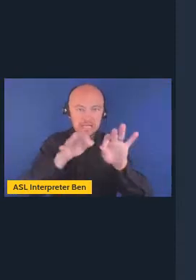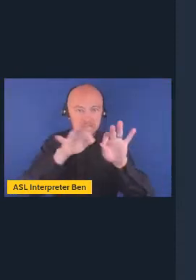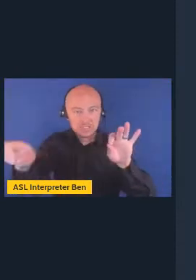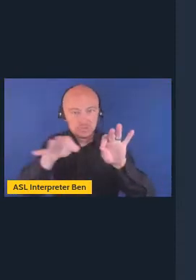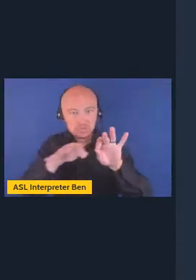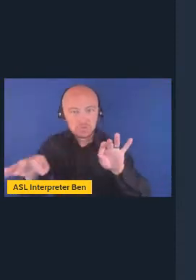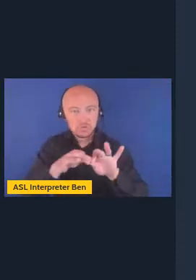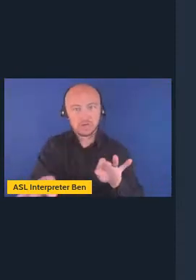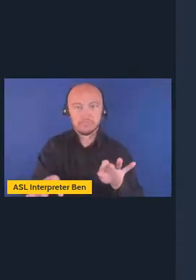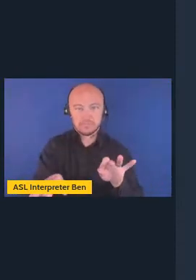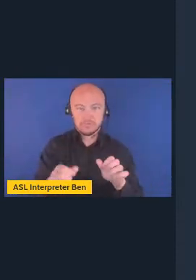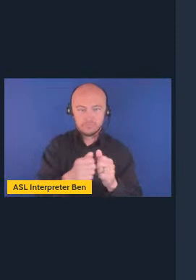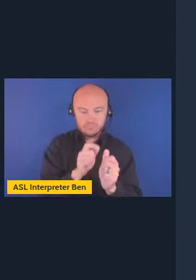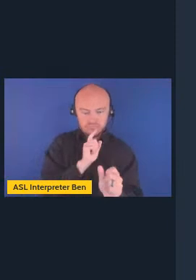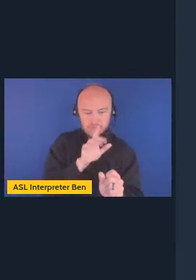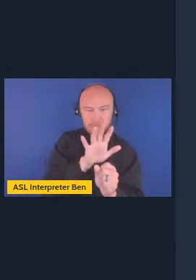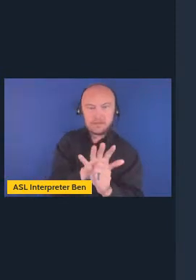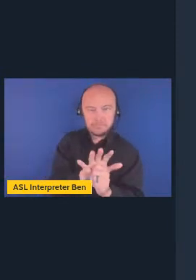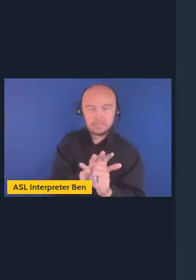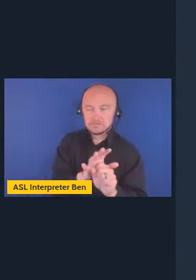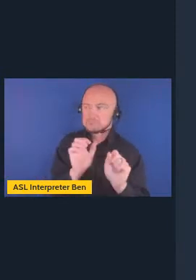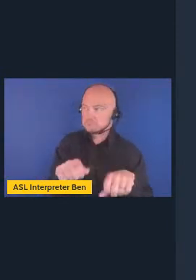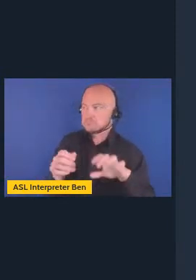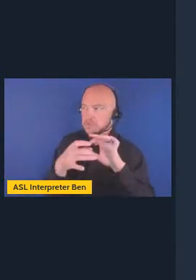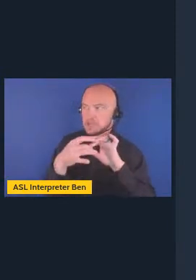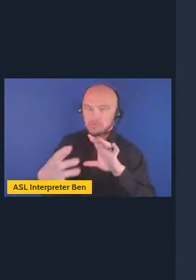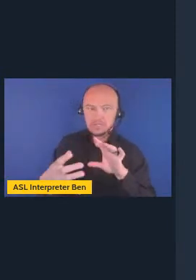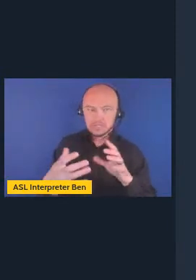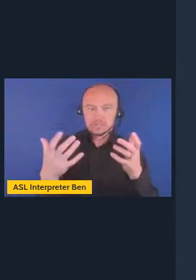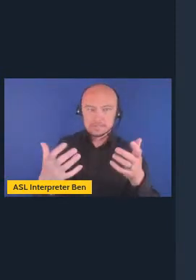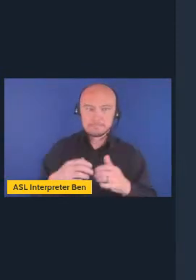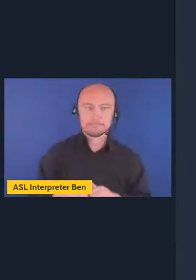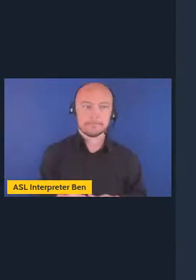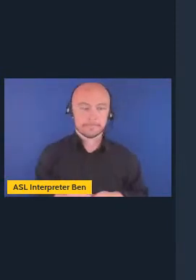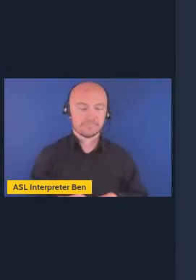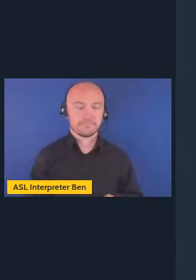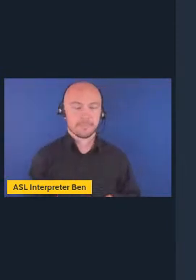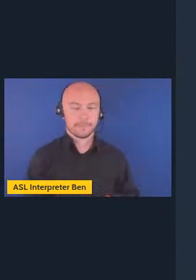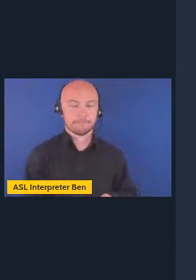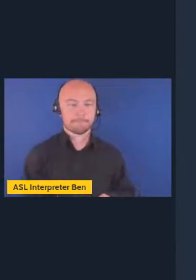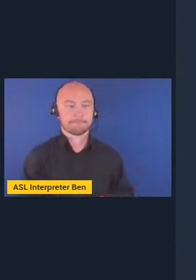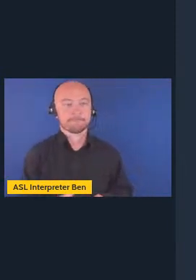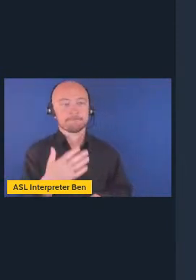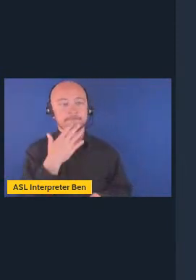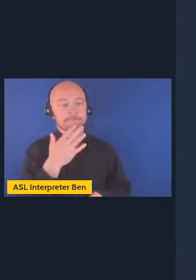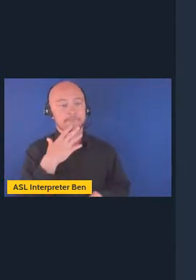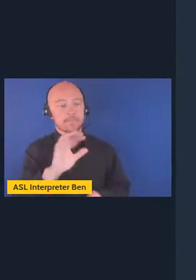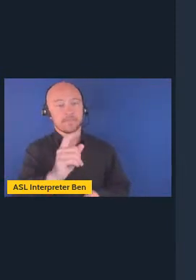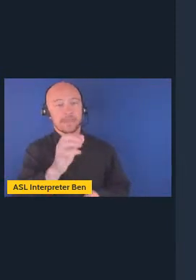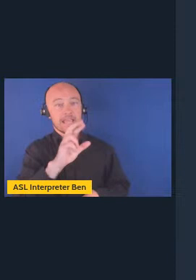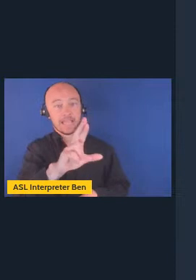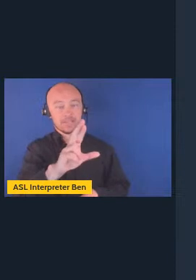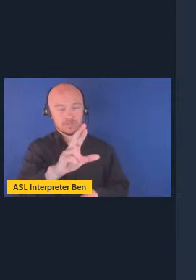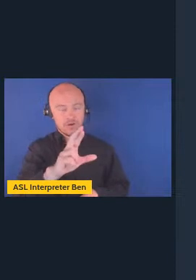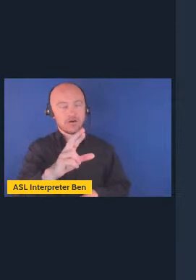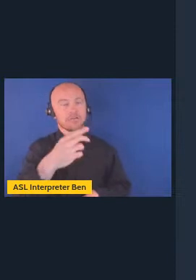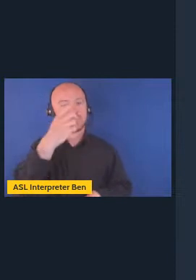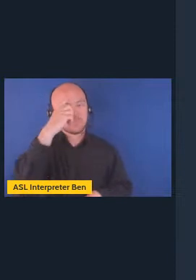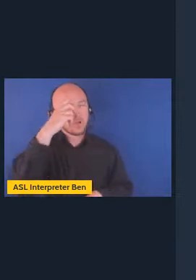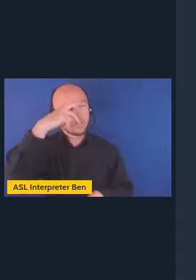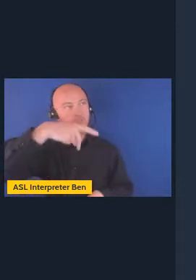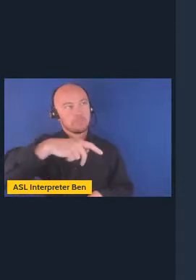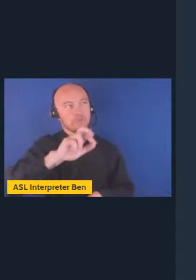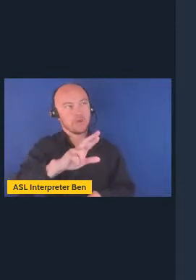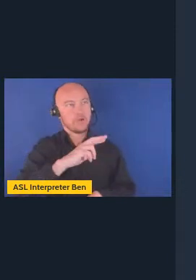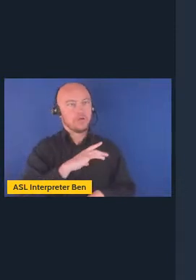of commits that should be considered releasable since the last release. Thanks to Ansgar, who created the initial PR for this new